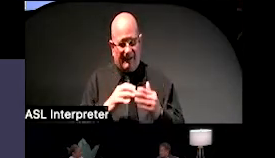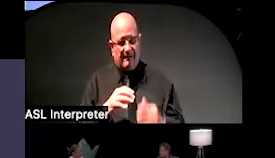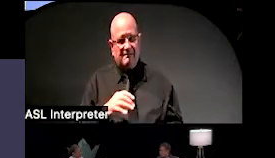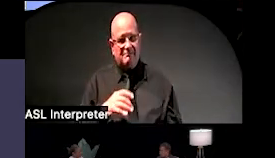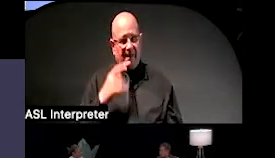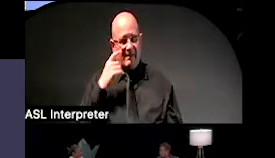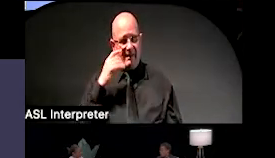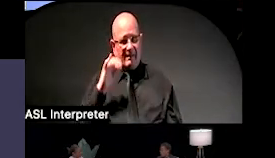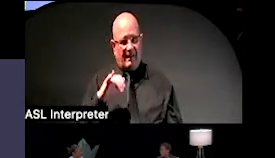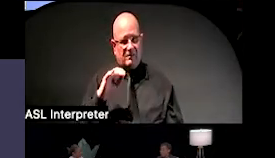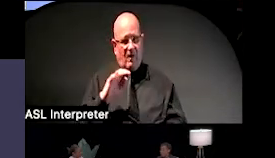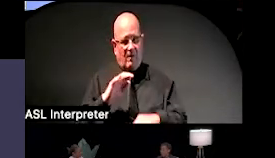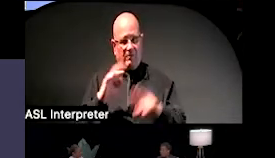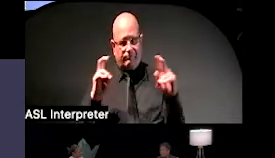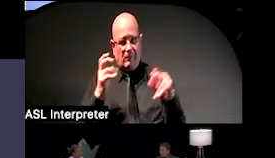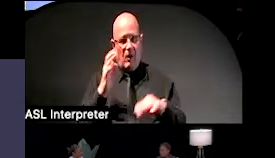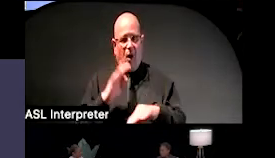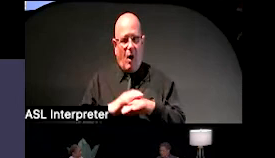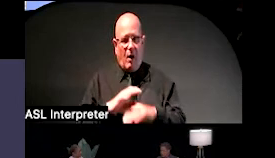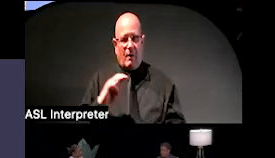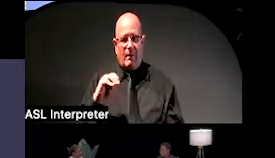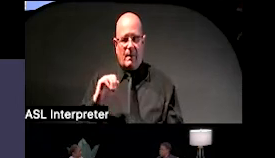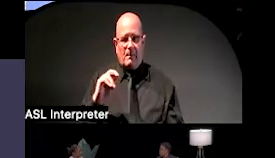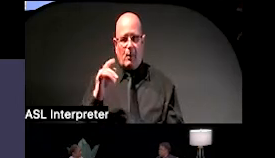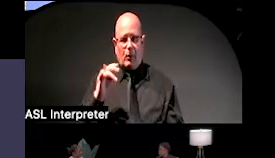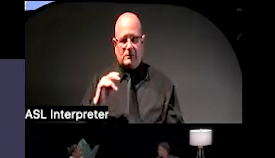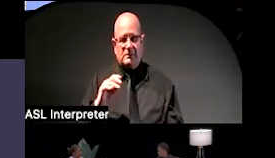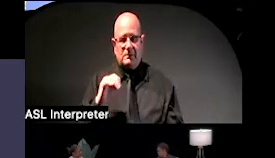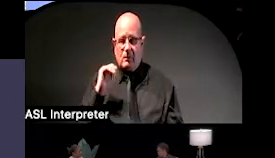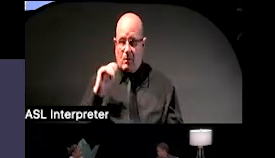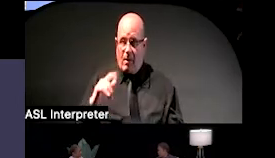on the margins. And so for all advocates who